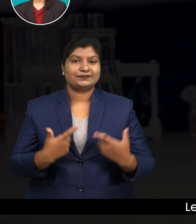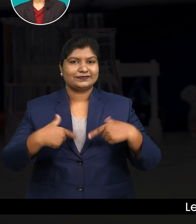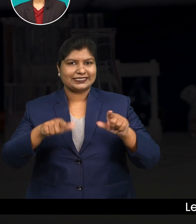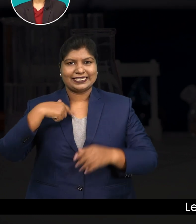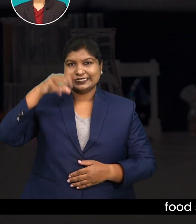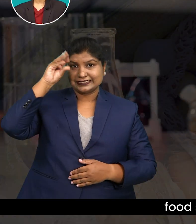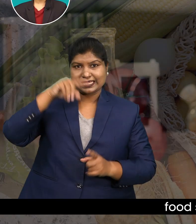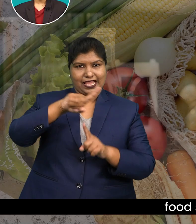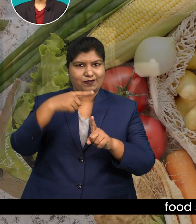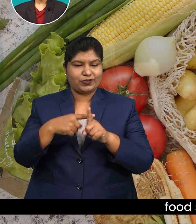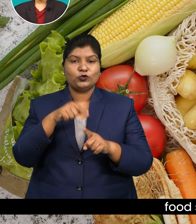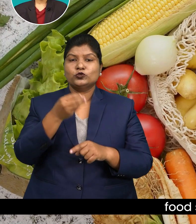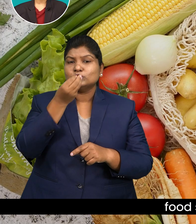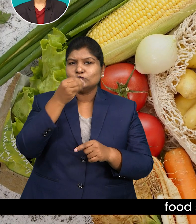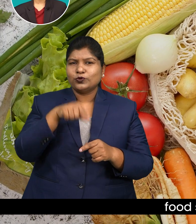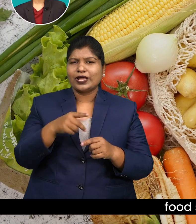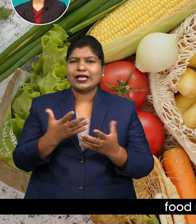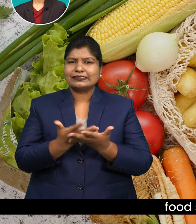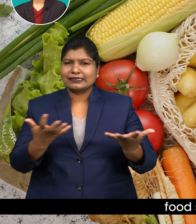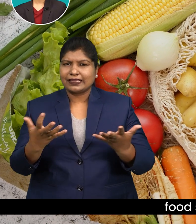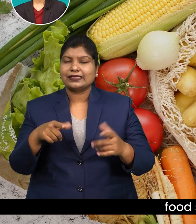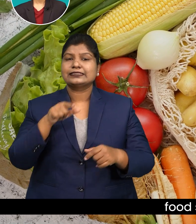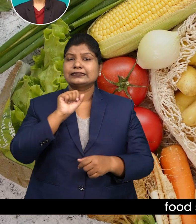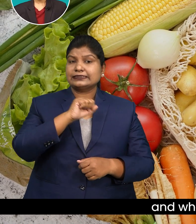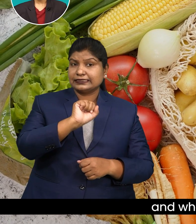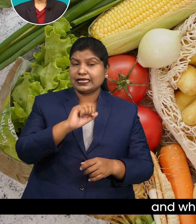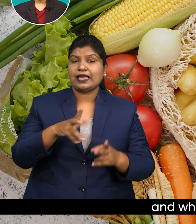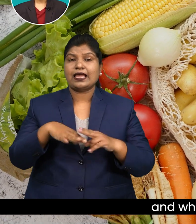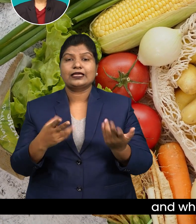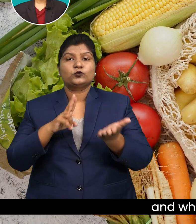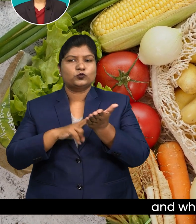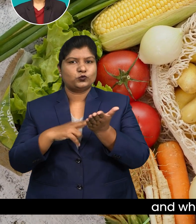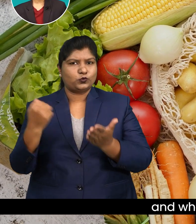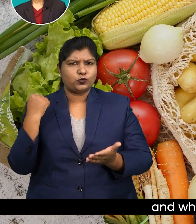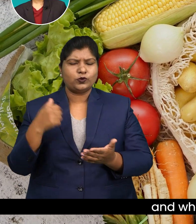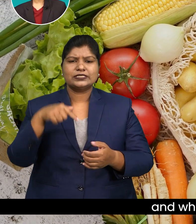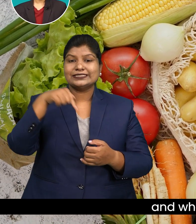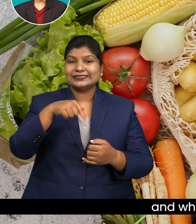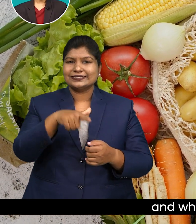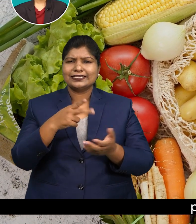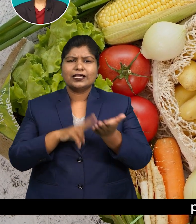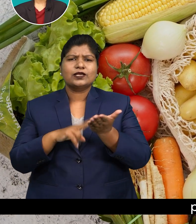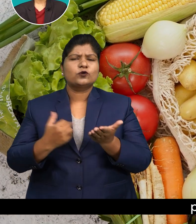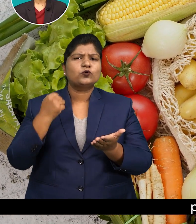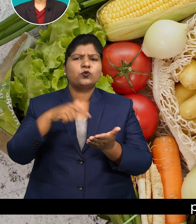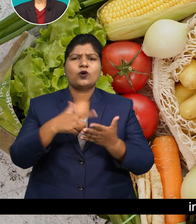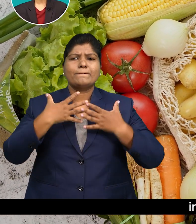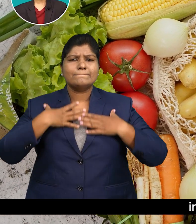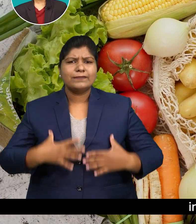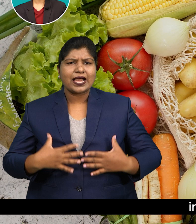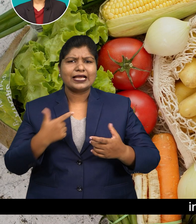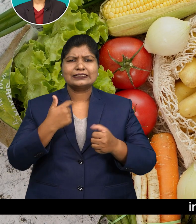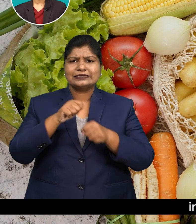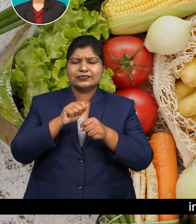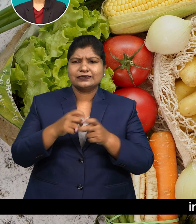Let us learn about food sources of nutrients and what role these nutrients play in our body in